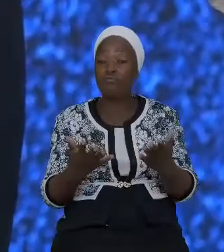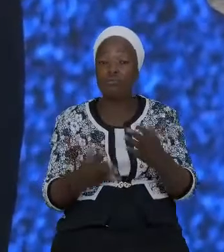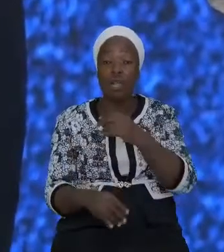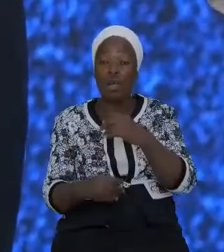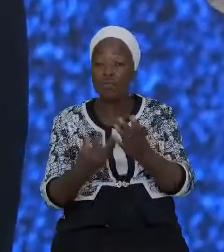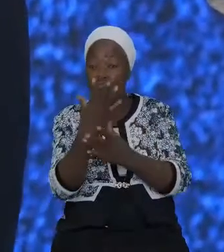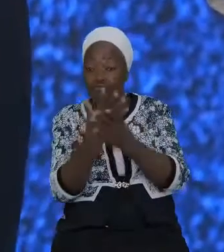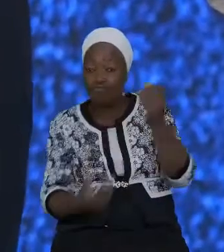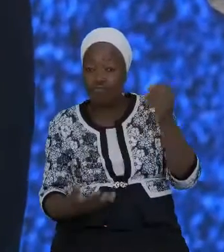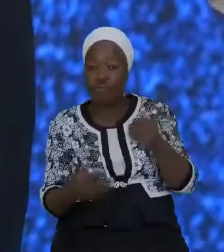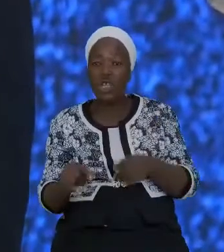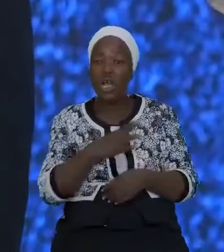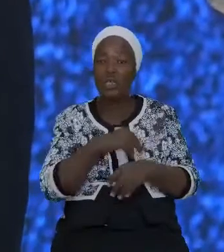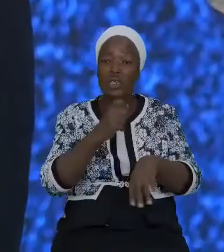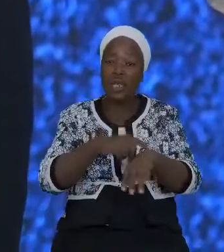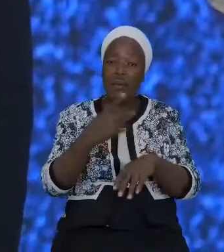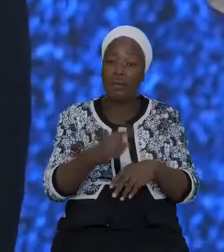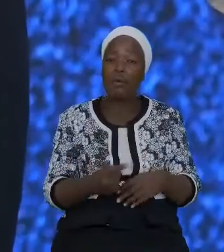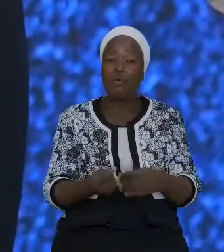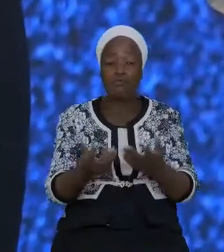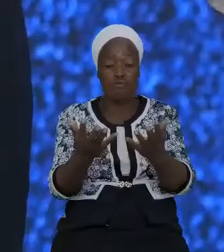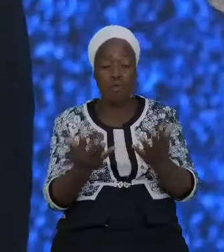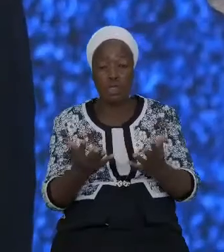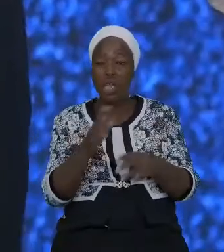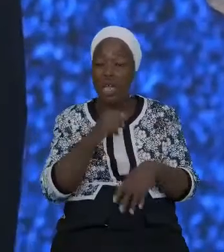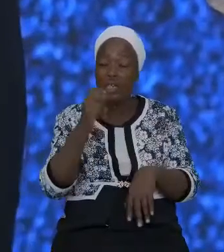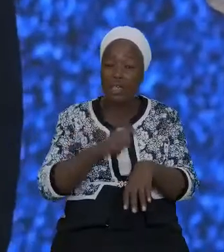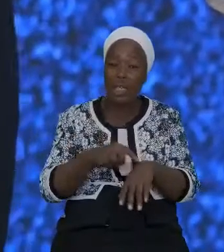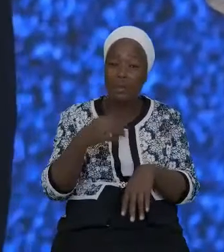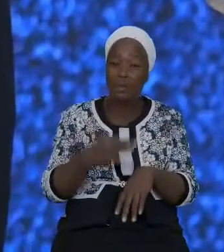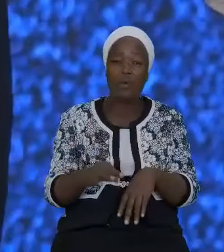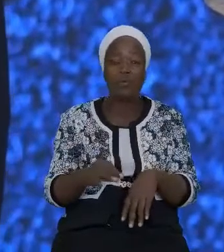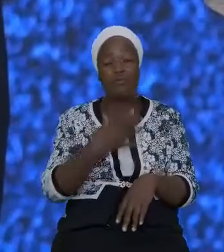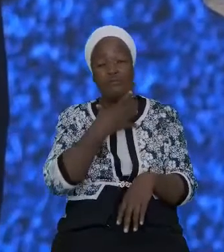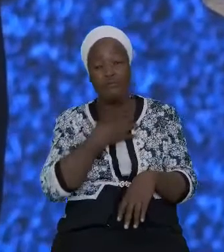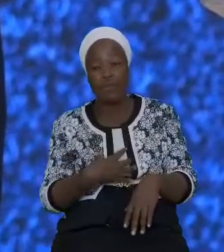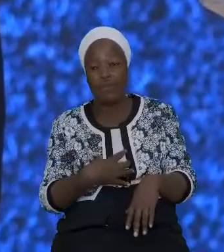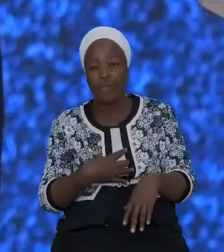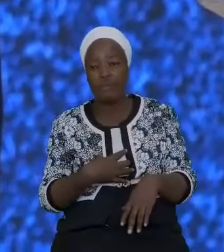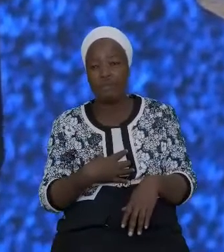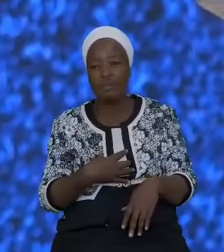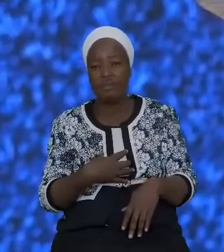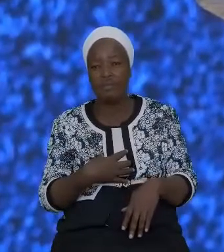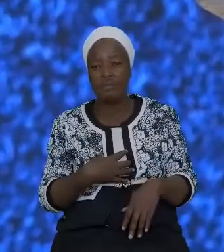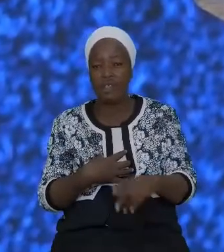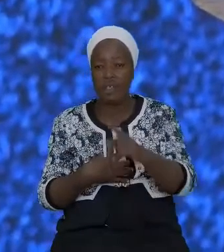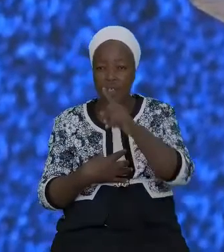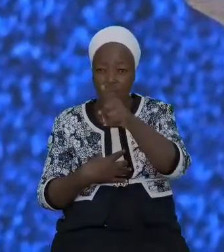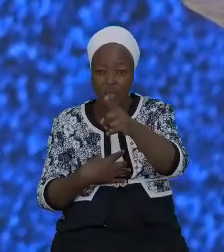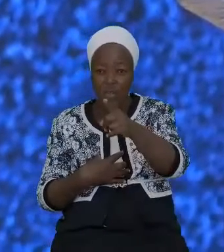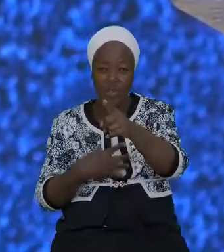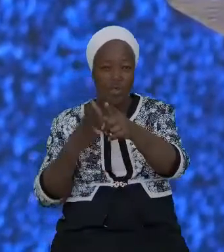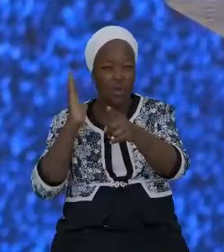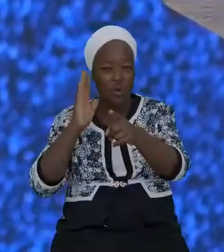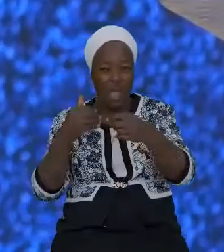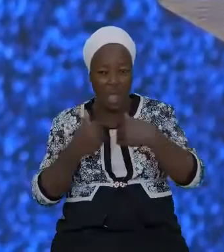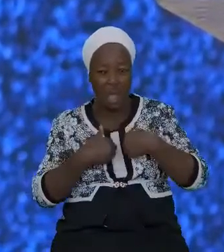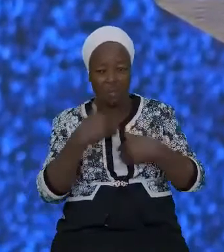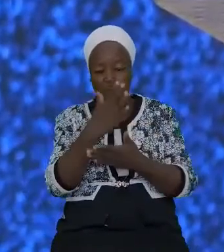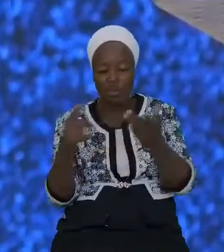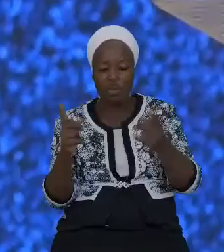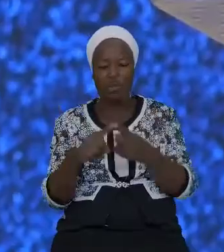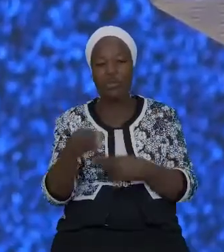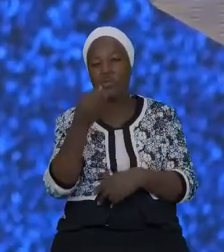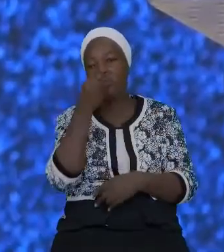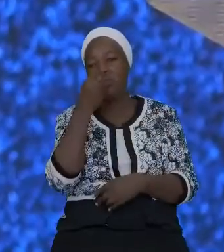the time of recession, at the time of famine, you have something to